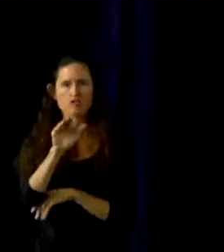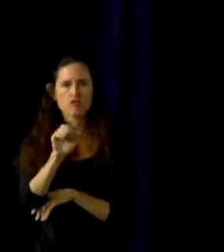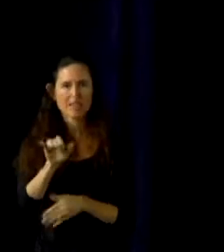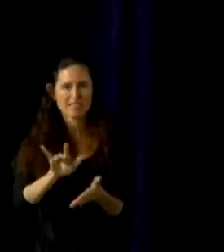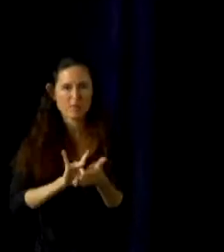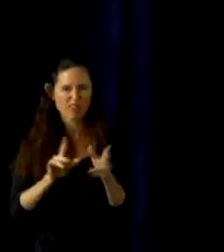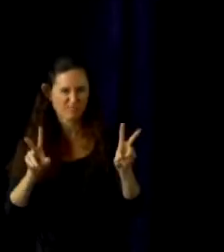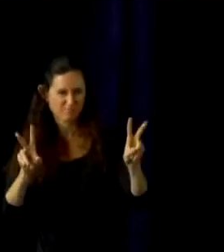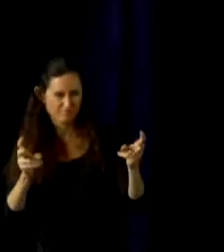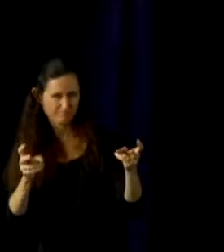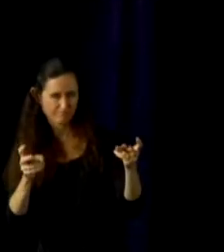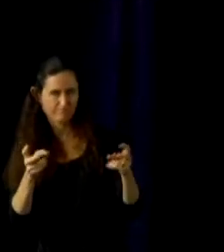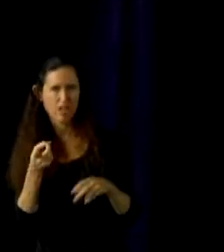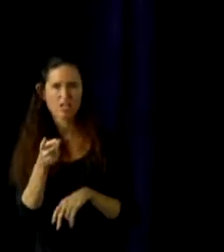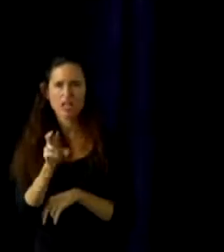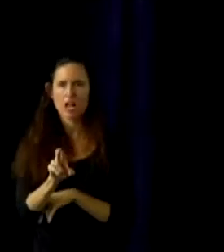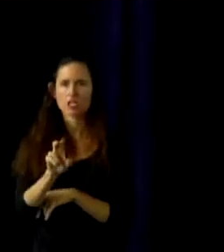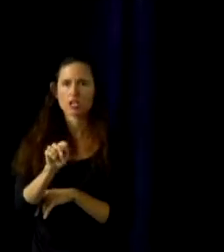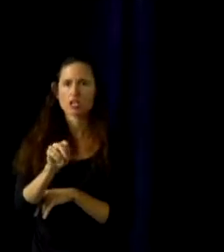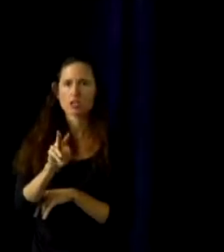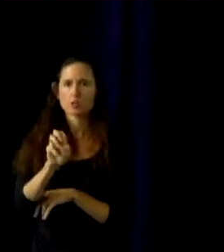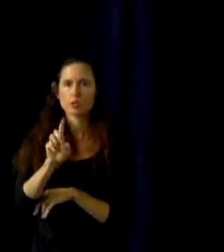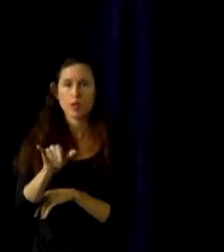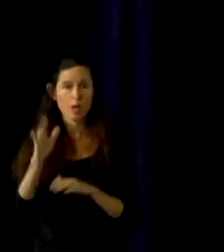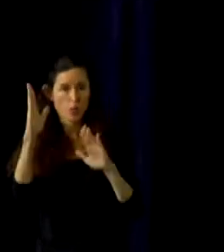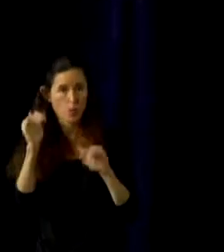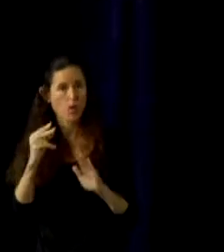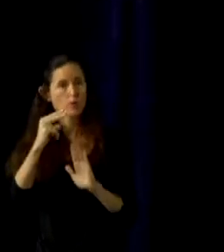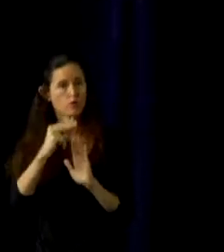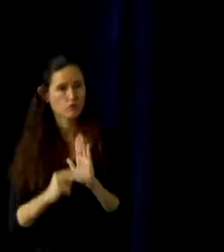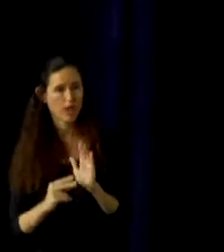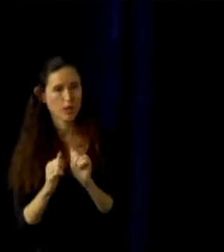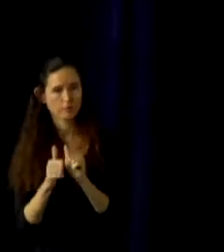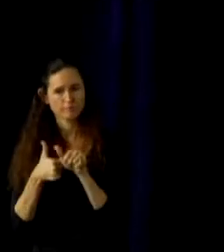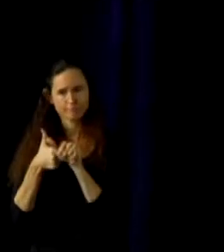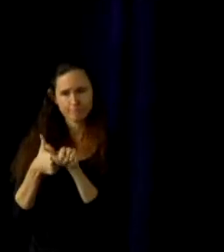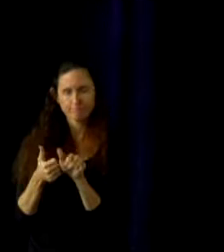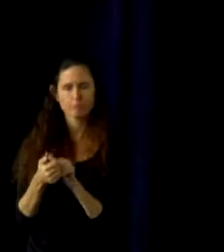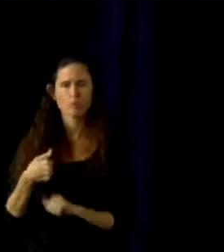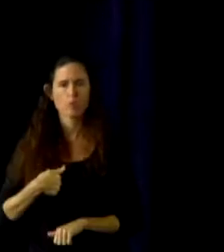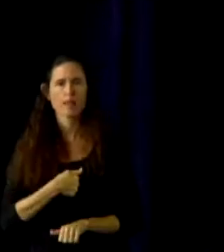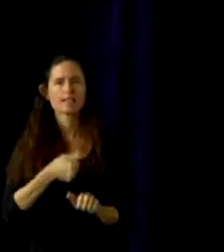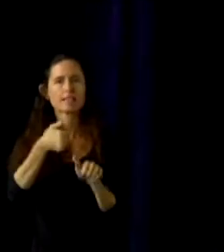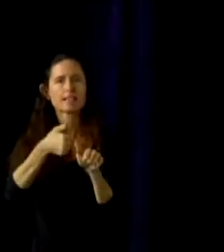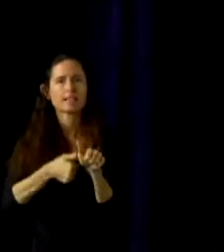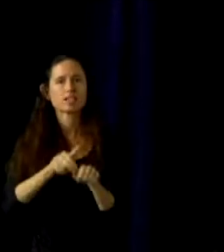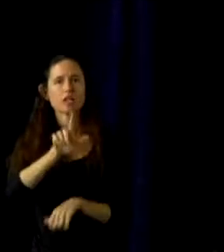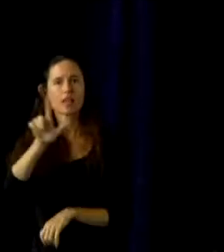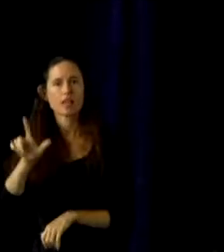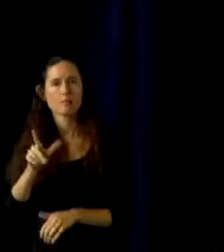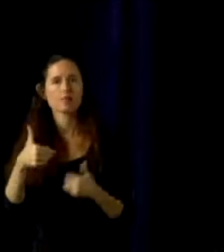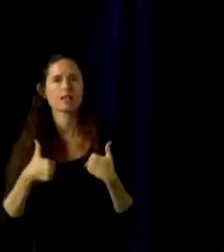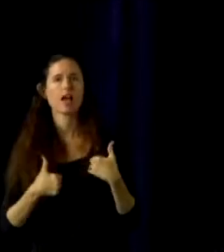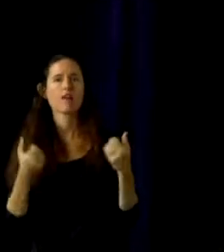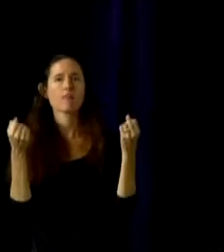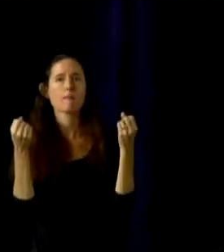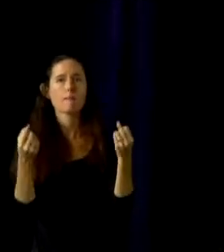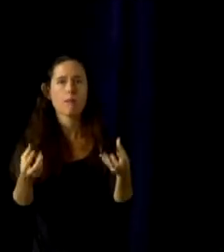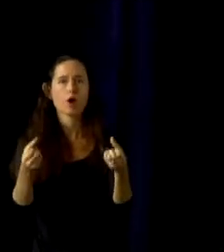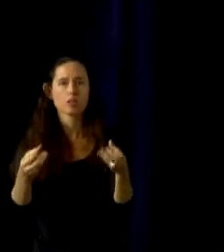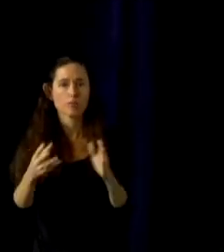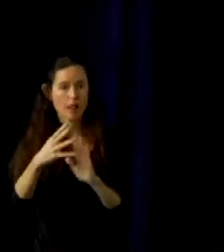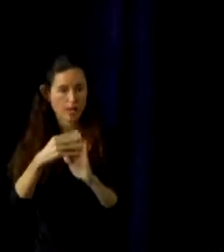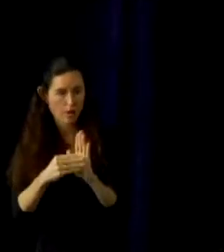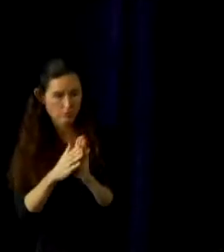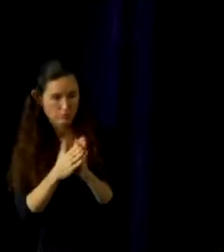Tweedy. We hope you'll read along with us here at FSCJ. Each of the FSCJ libraries have multiple copies that you